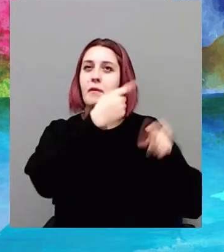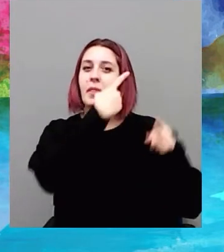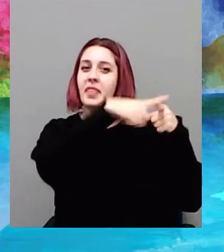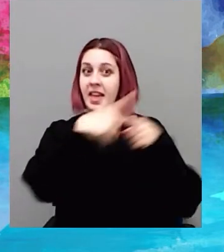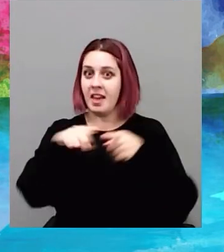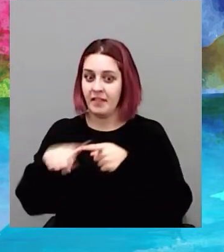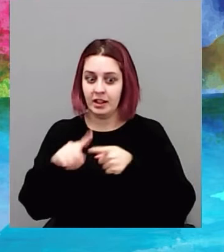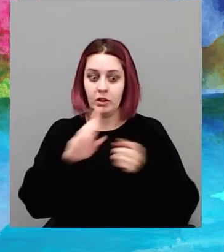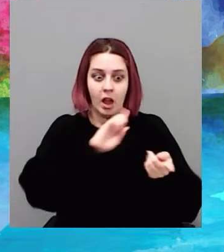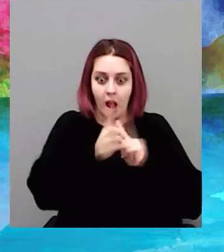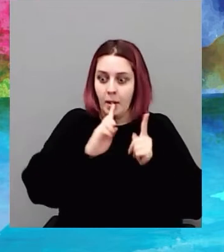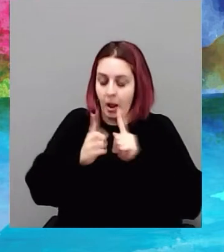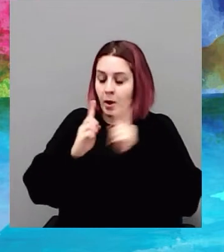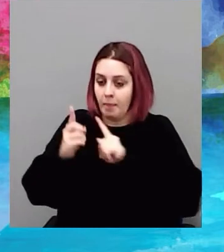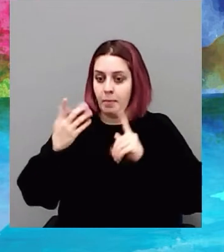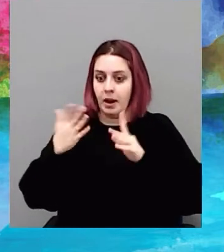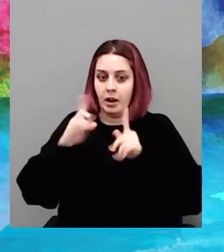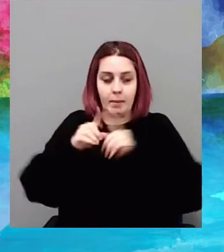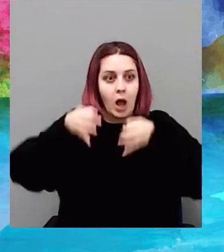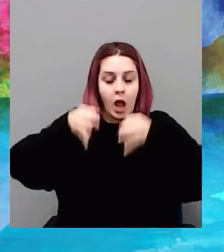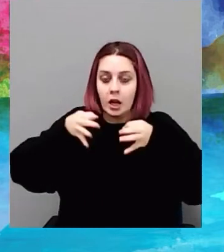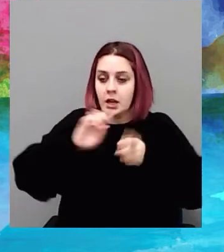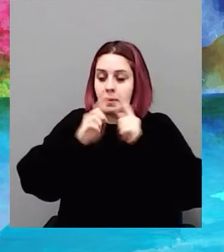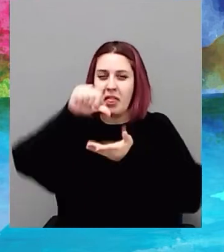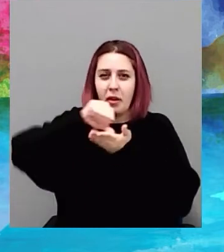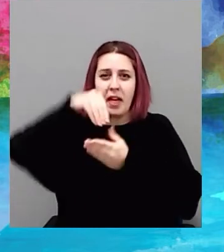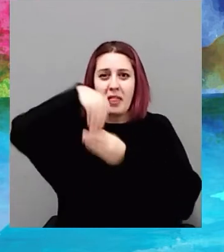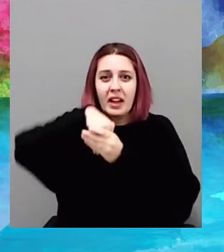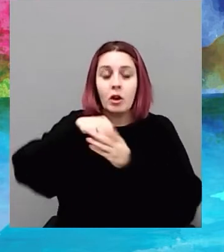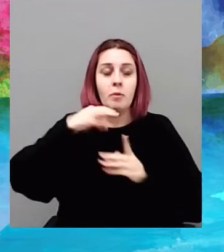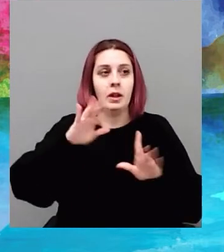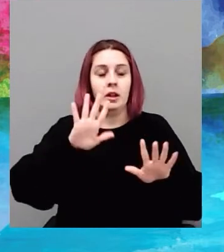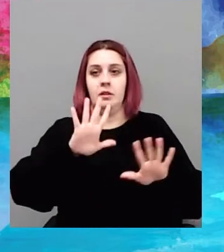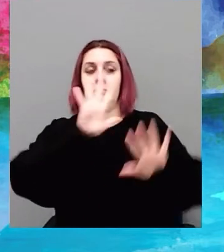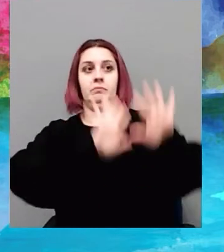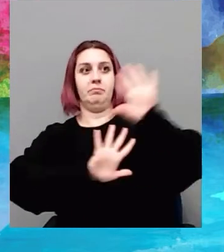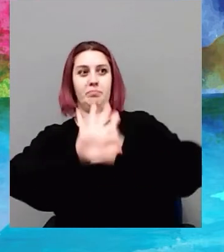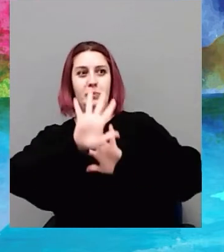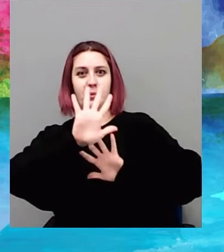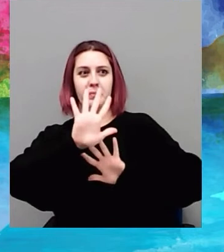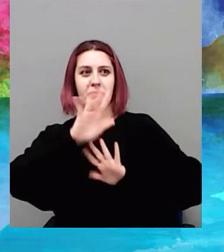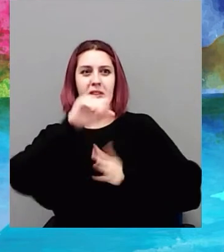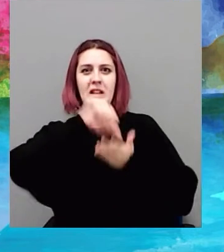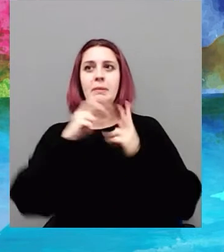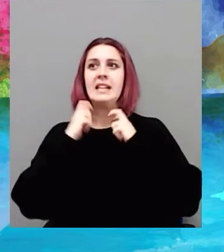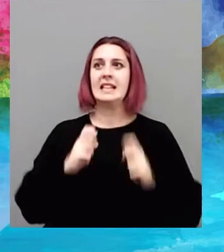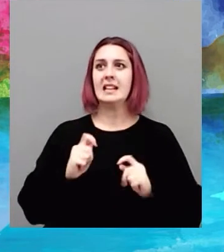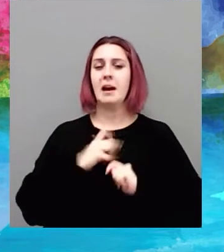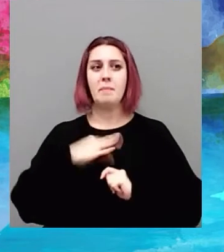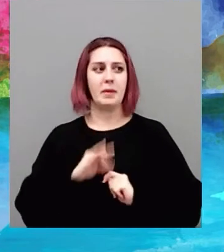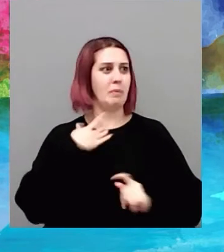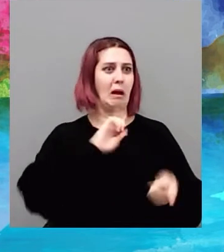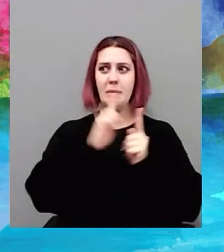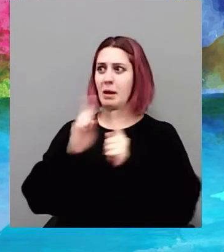these changes and this flow of changes really in the city could make it a very confusing